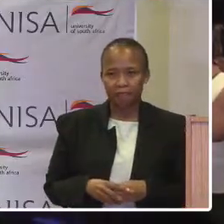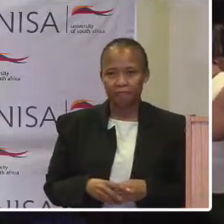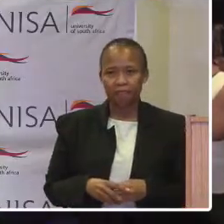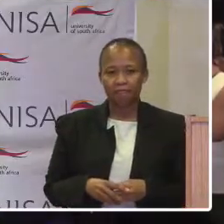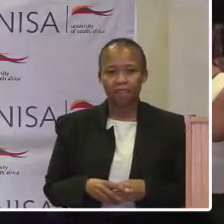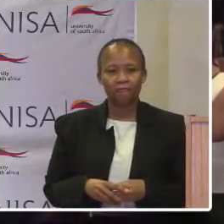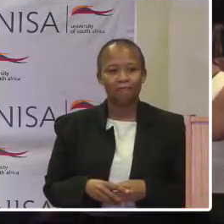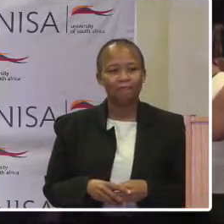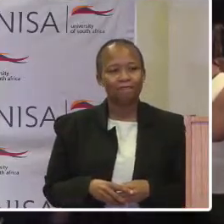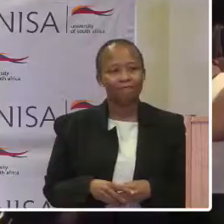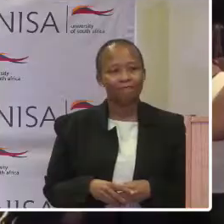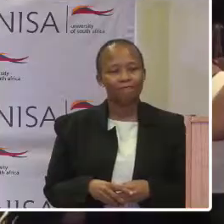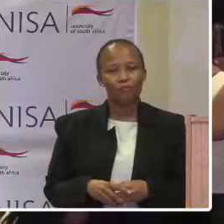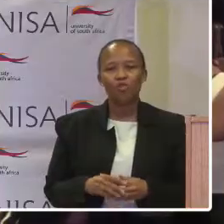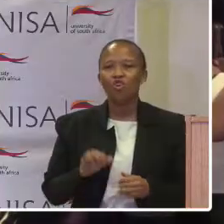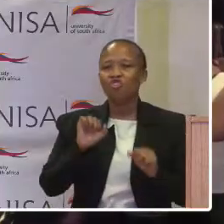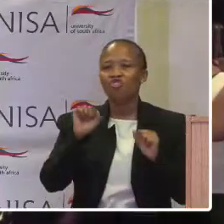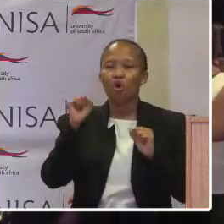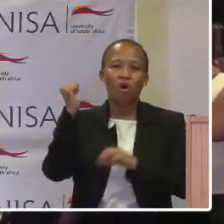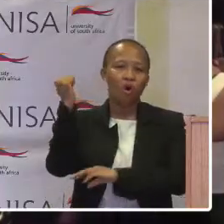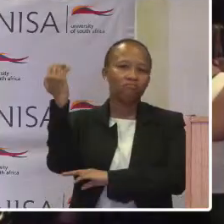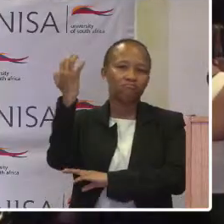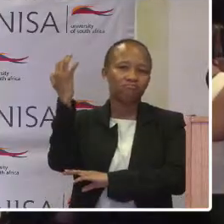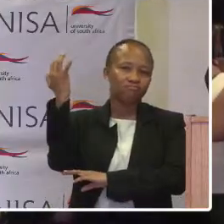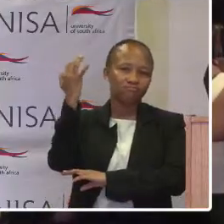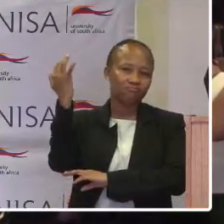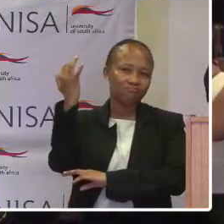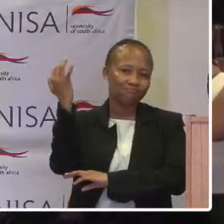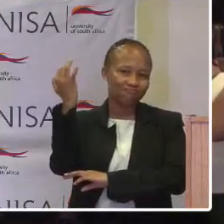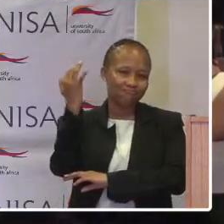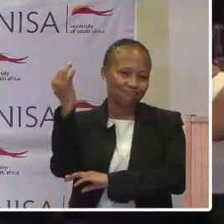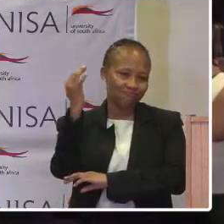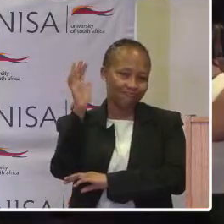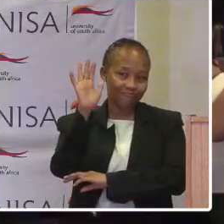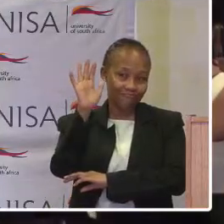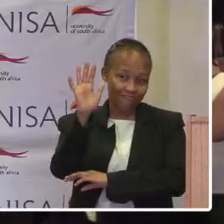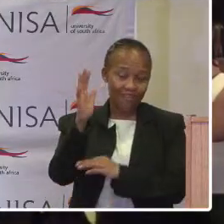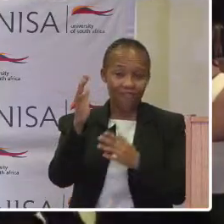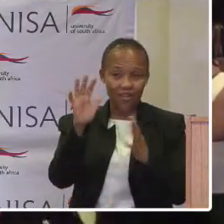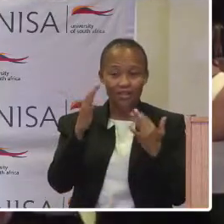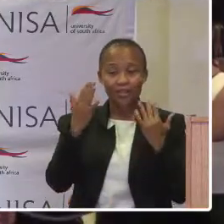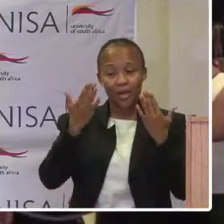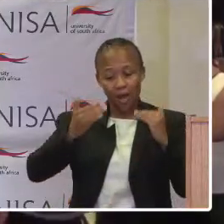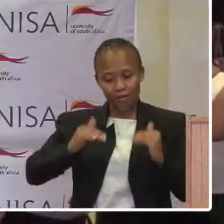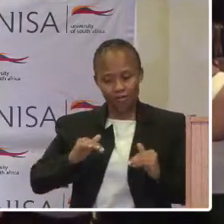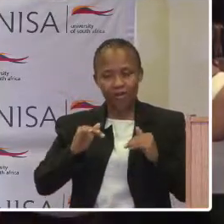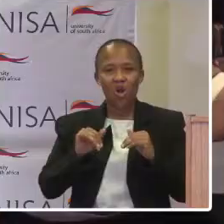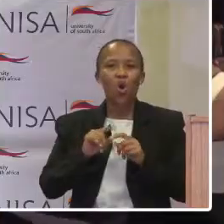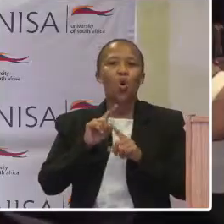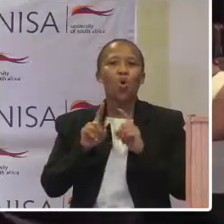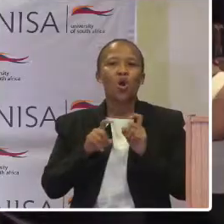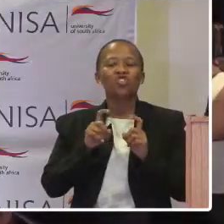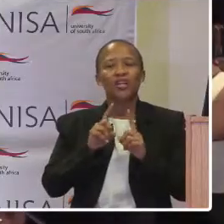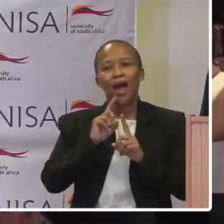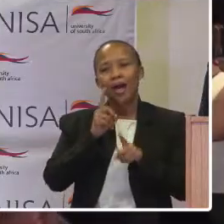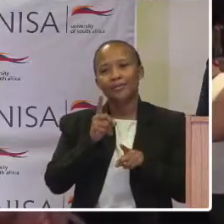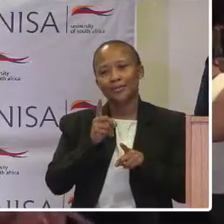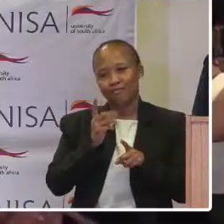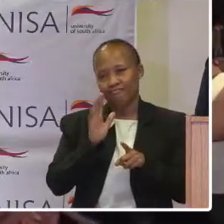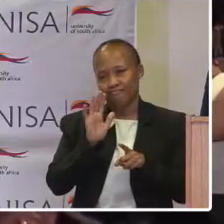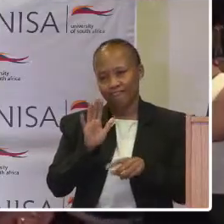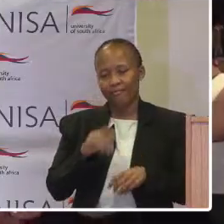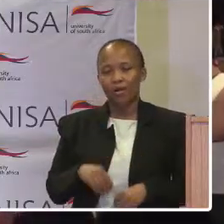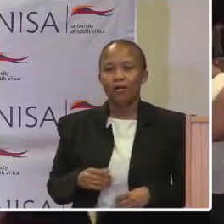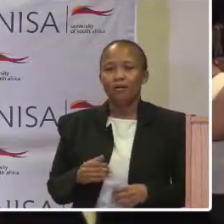remarks seg well into where we are now getting into a question and answer type of situation. But